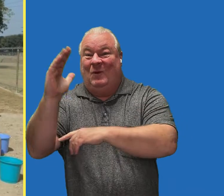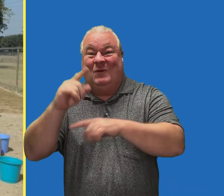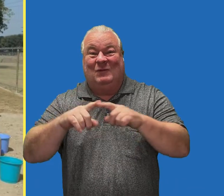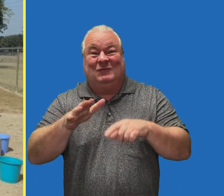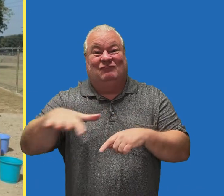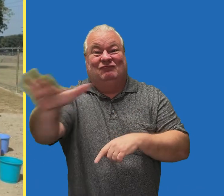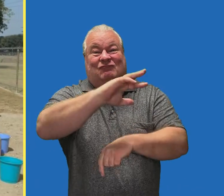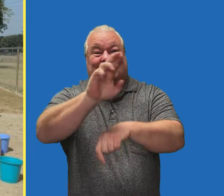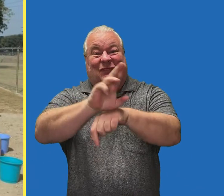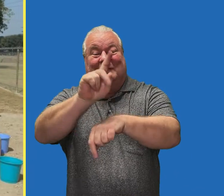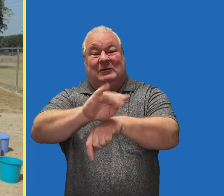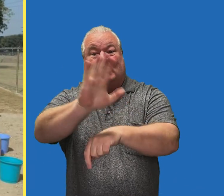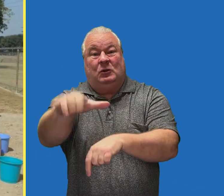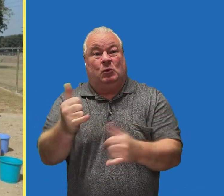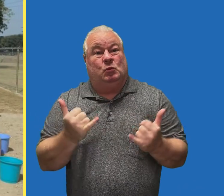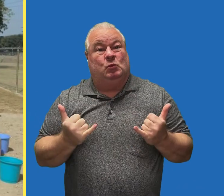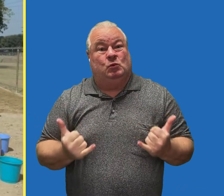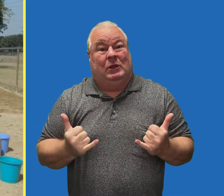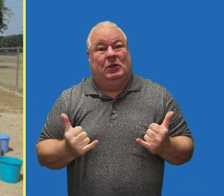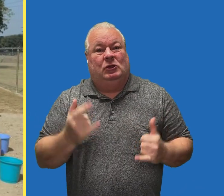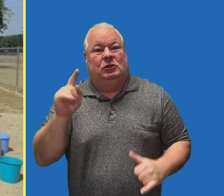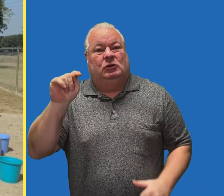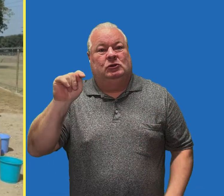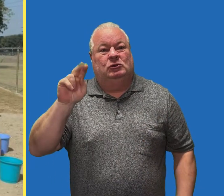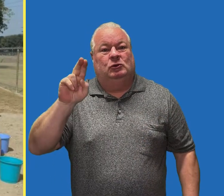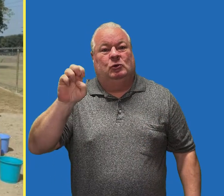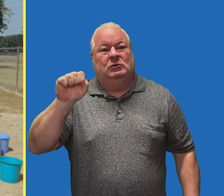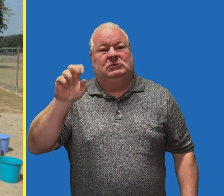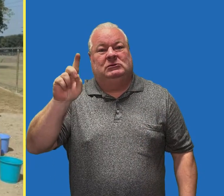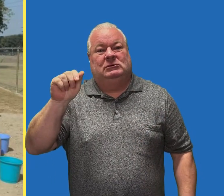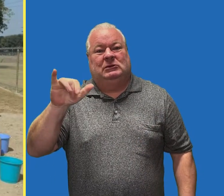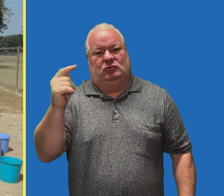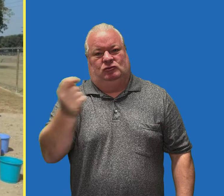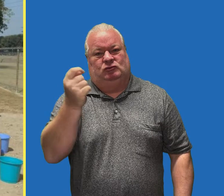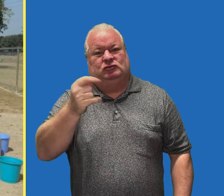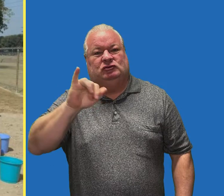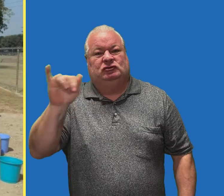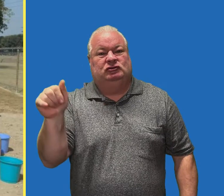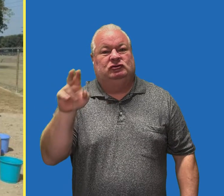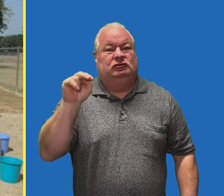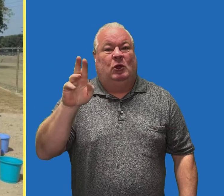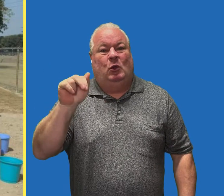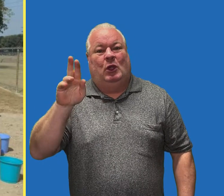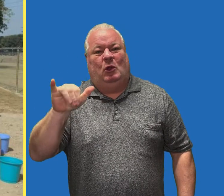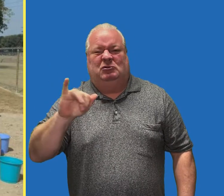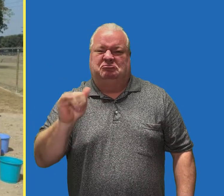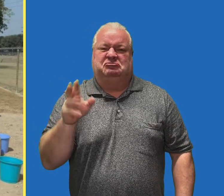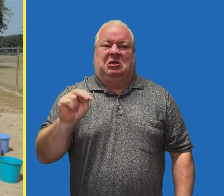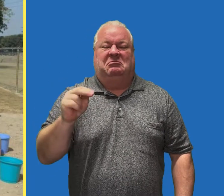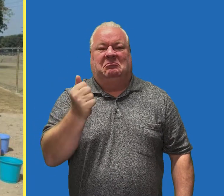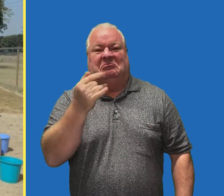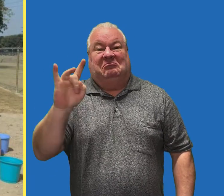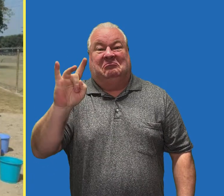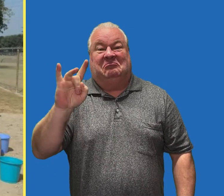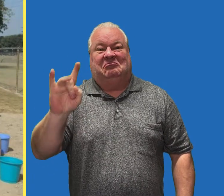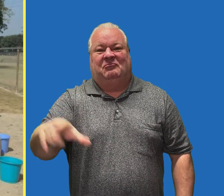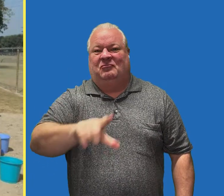Good morning, Raymond Temple. Today is Tuesday, January 18th,